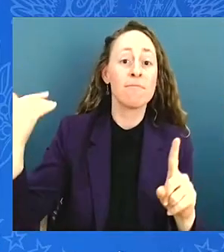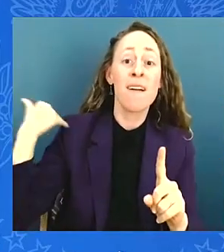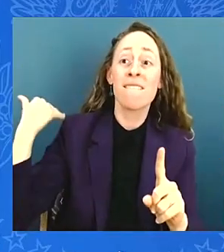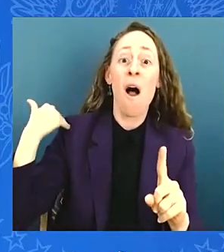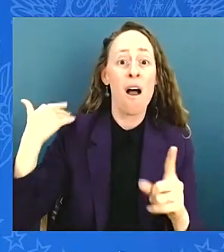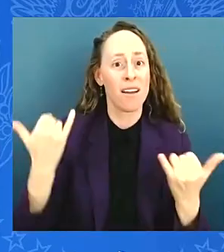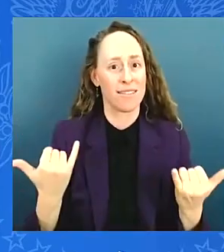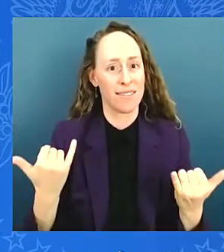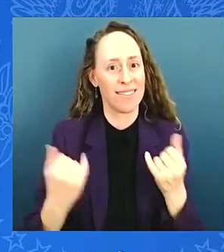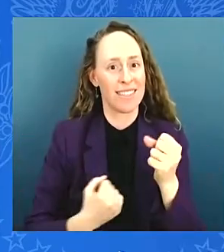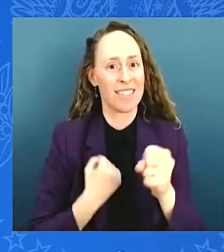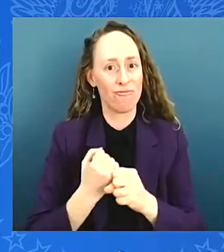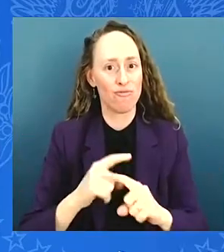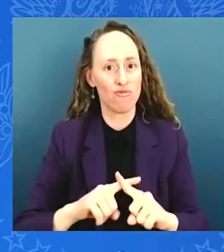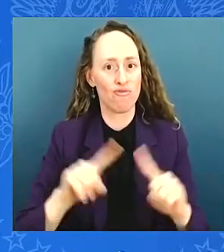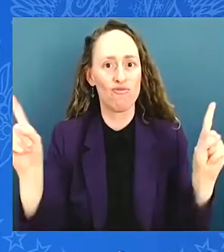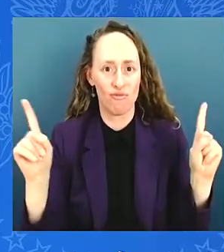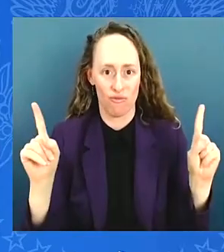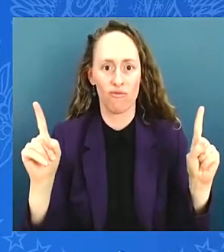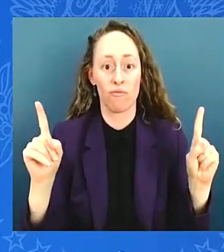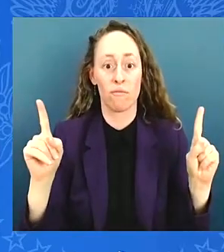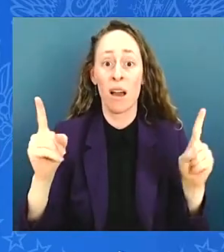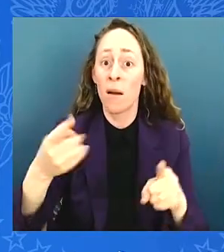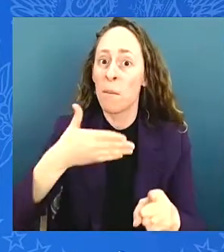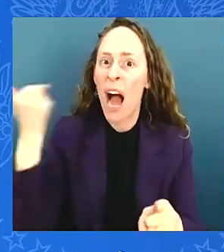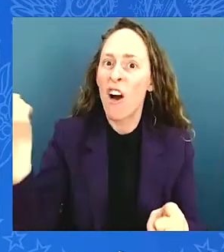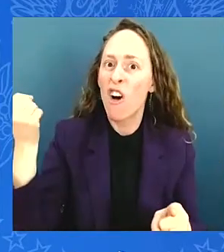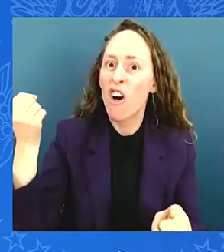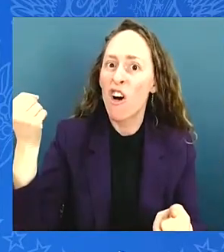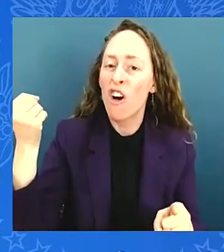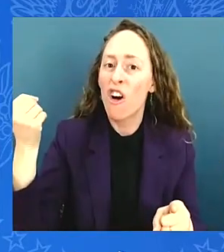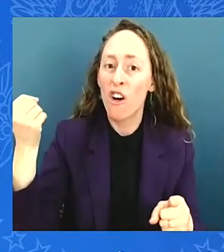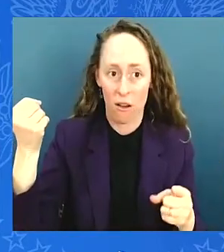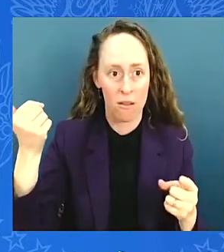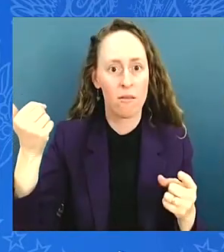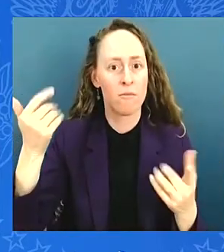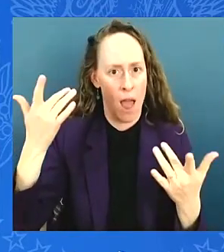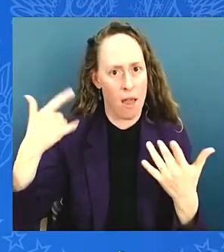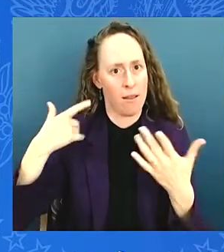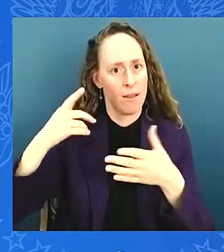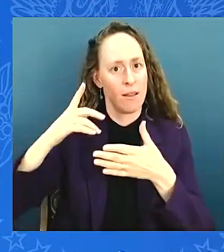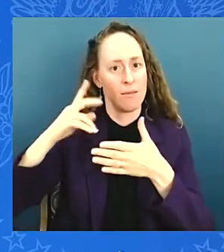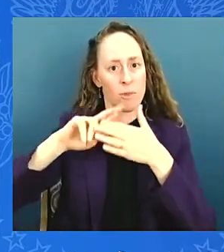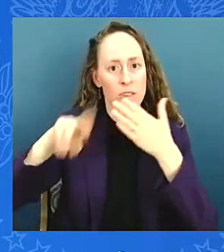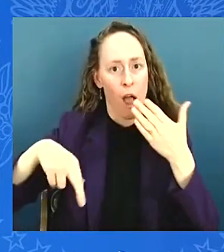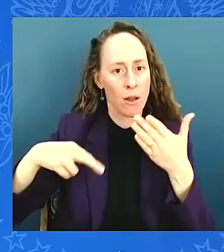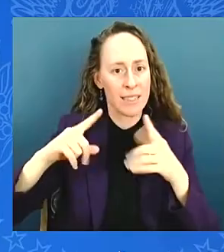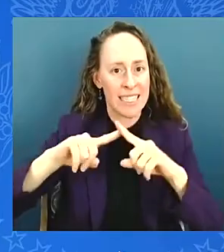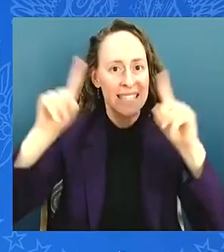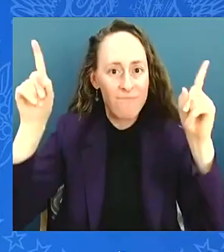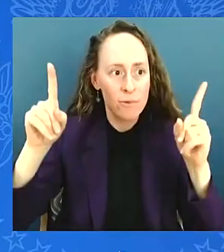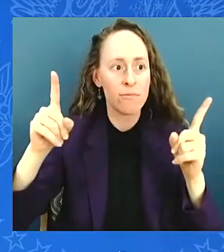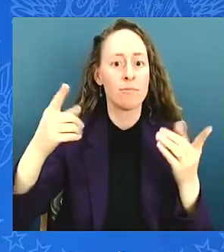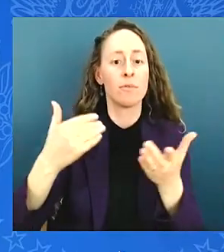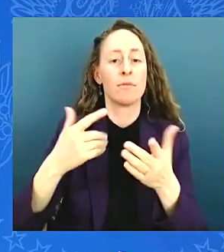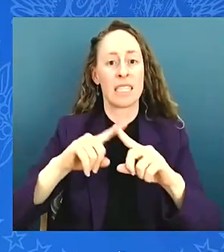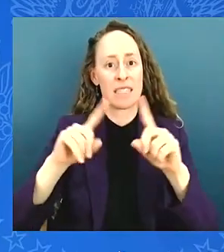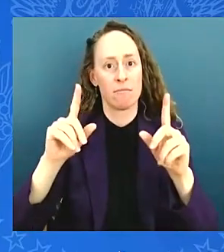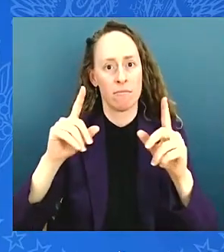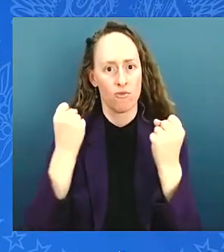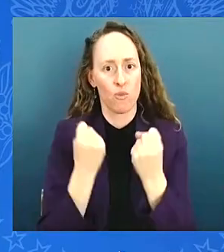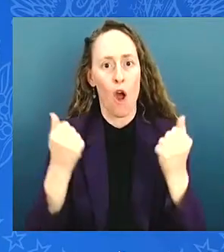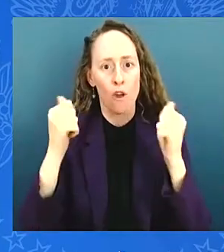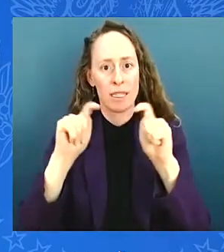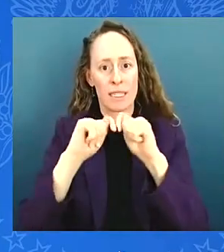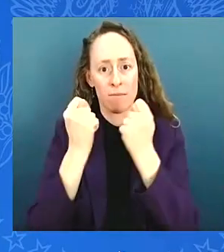greater results and an even greater team and a team that'll go down as one of the most dominant teams in college